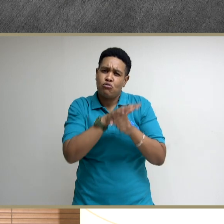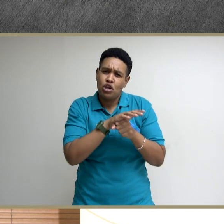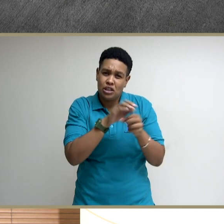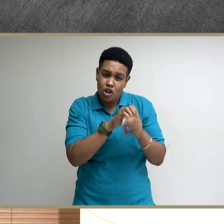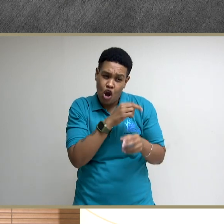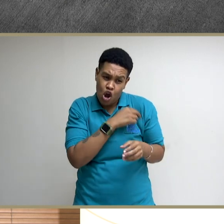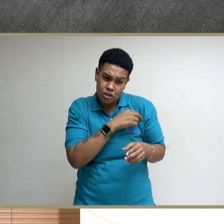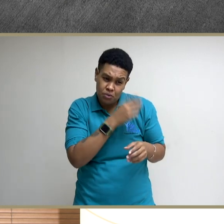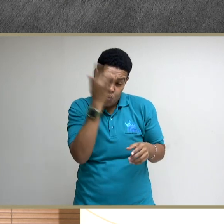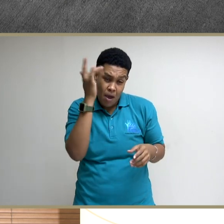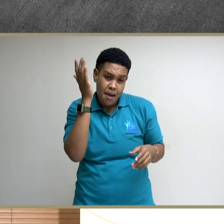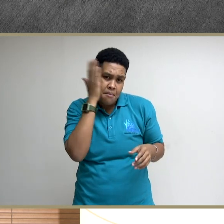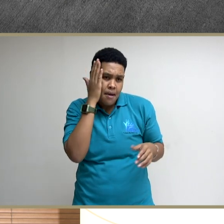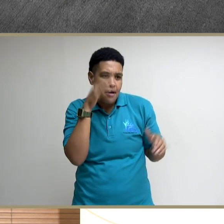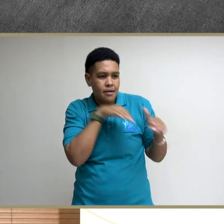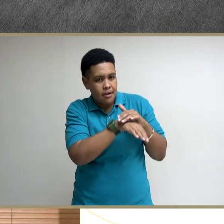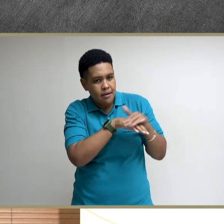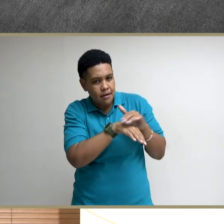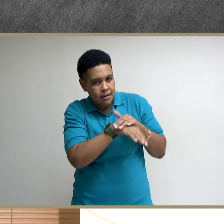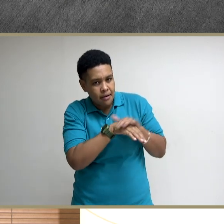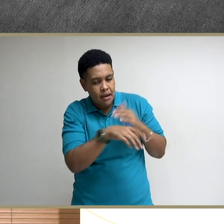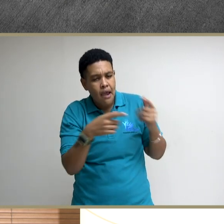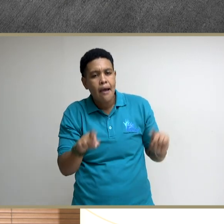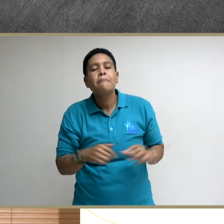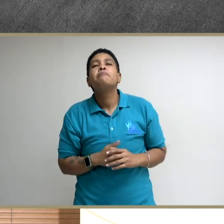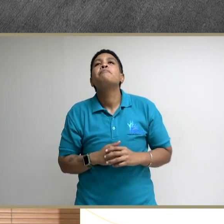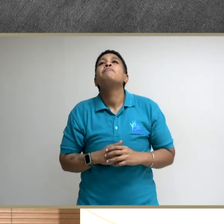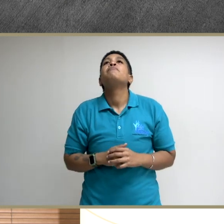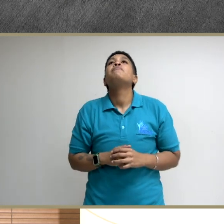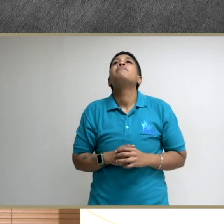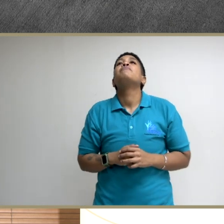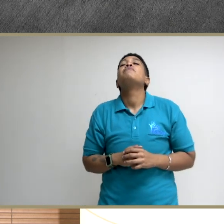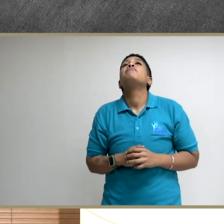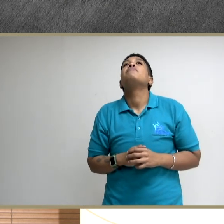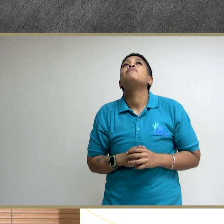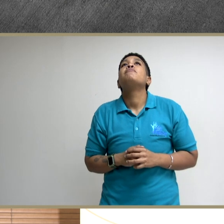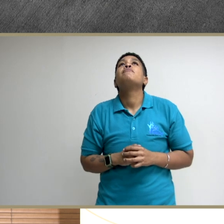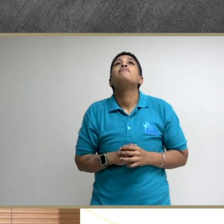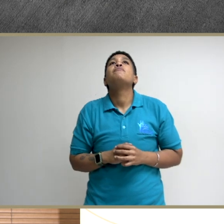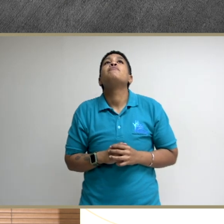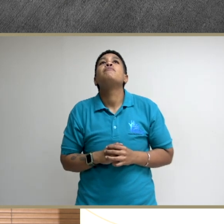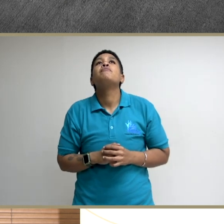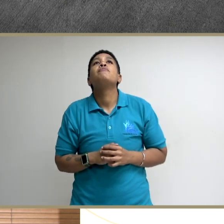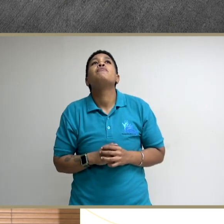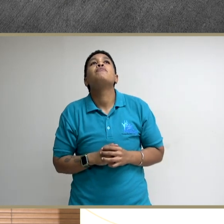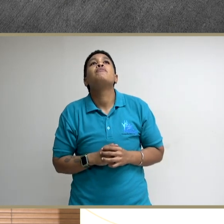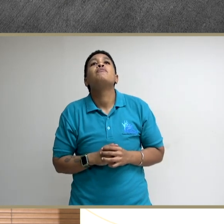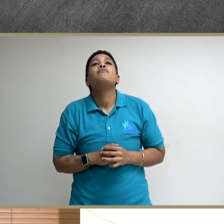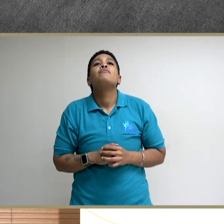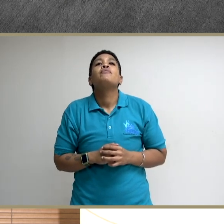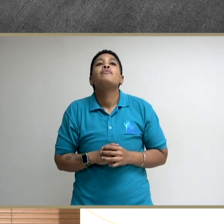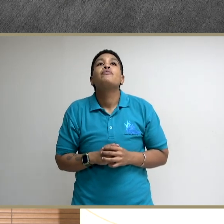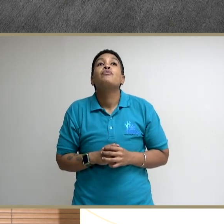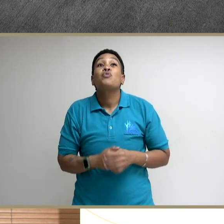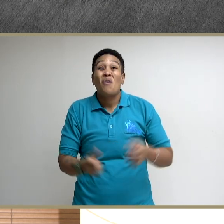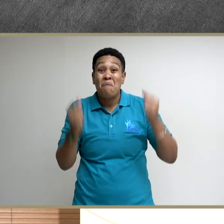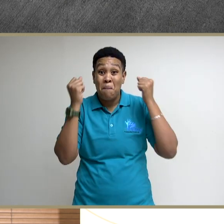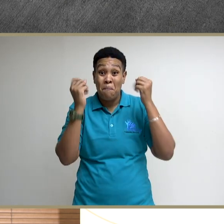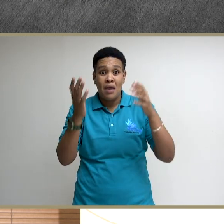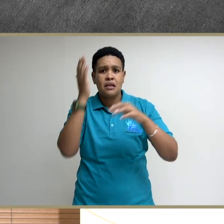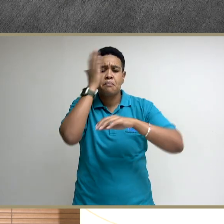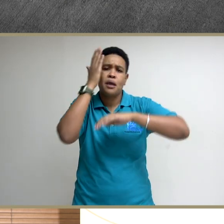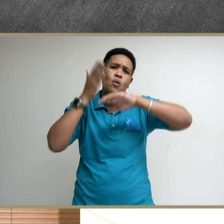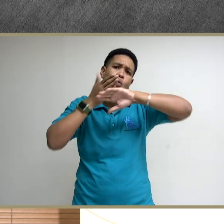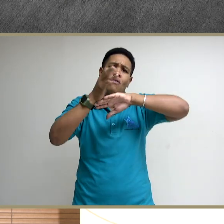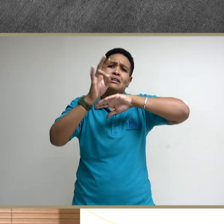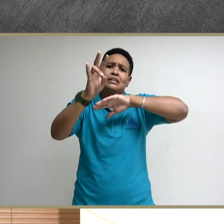pressure in our hospitals because of bed occupancy. And this is because although we have quite a number of beds, up to over